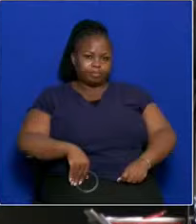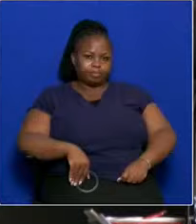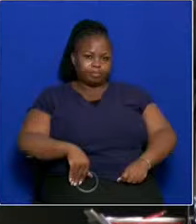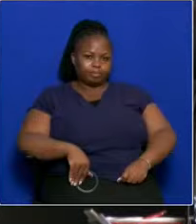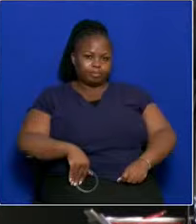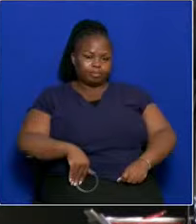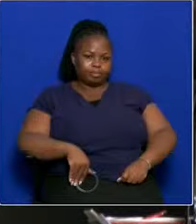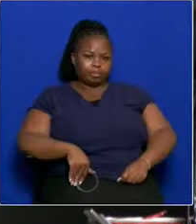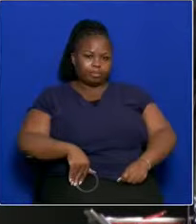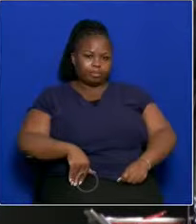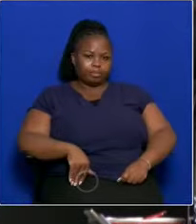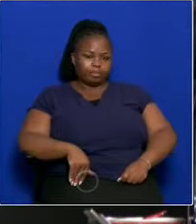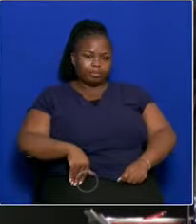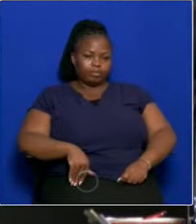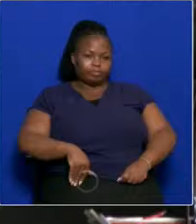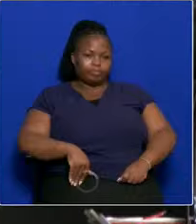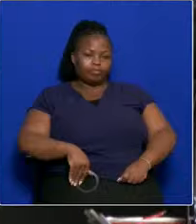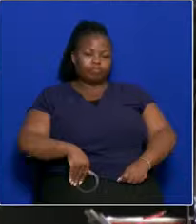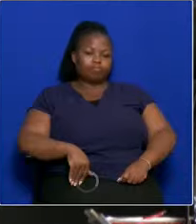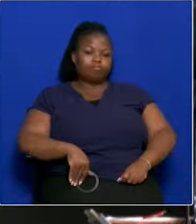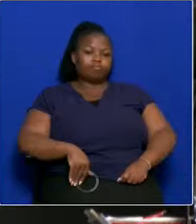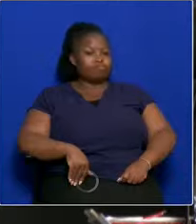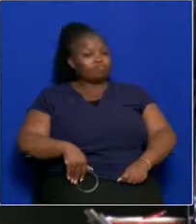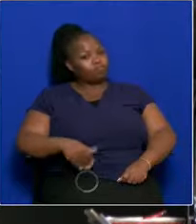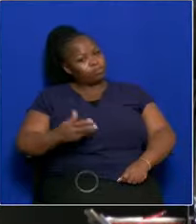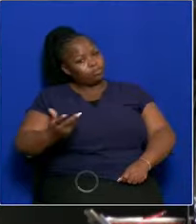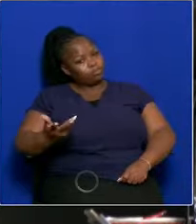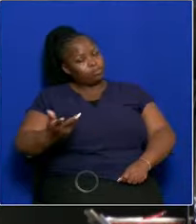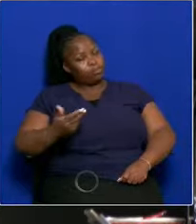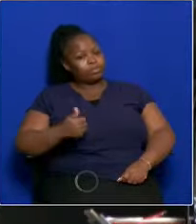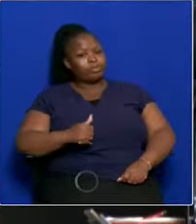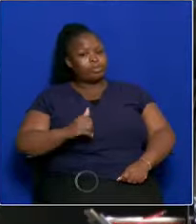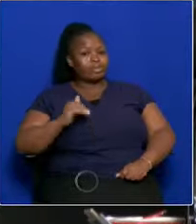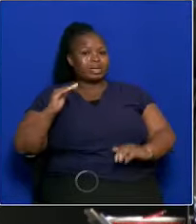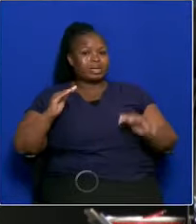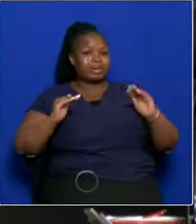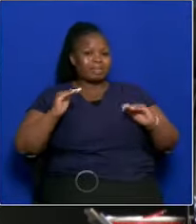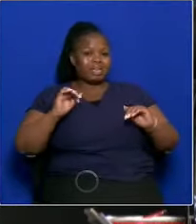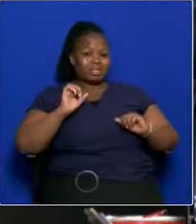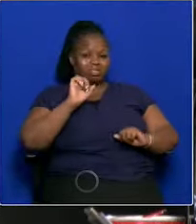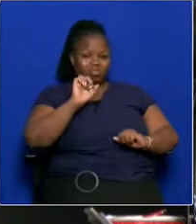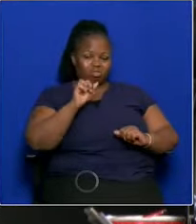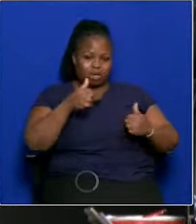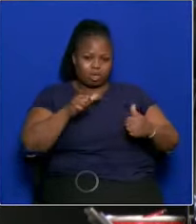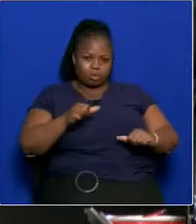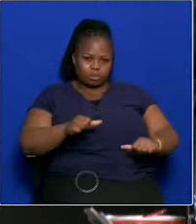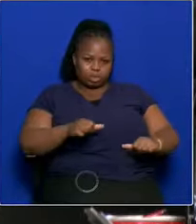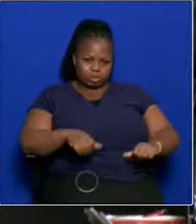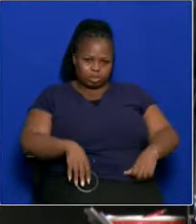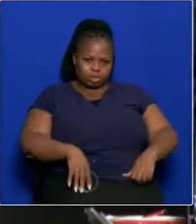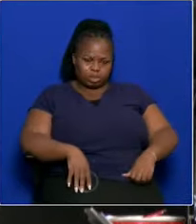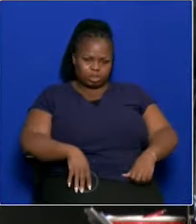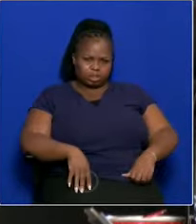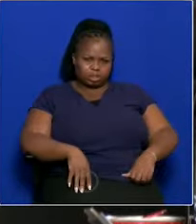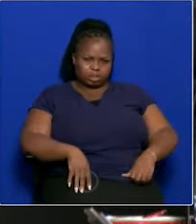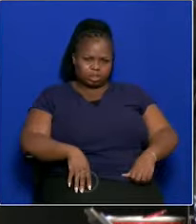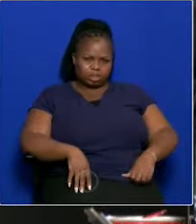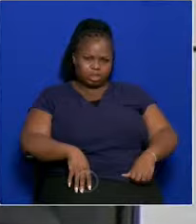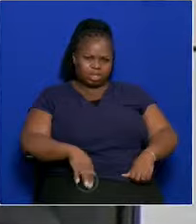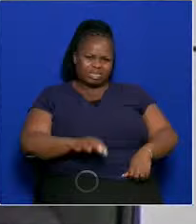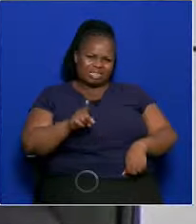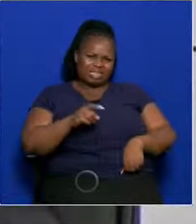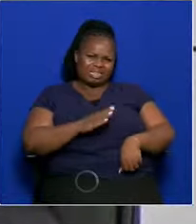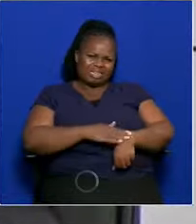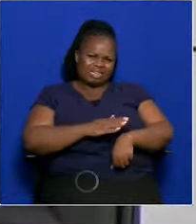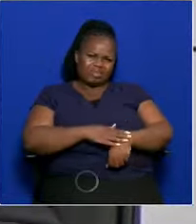If you have regard to the balance in your account at that 43 time. 43 here